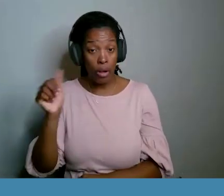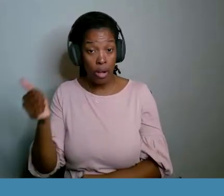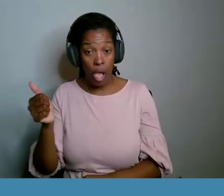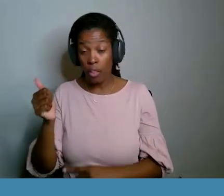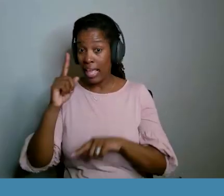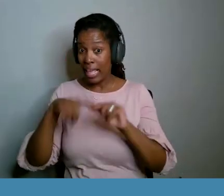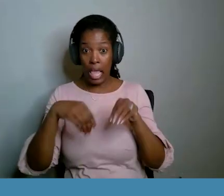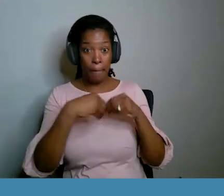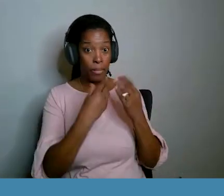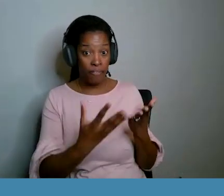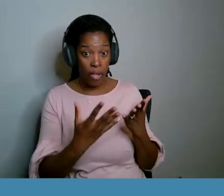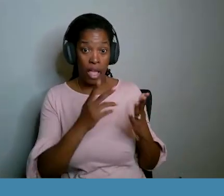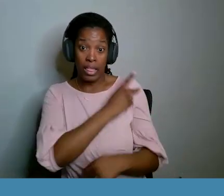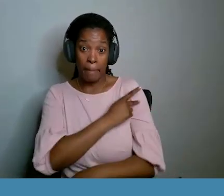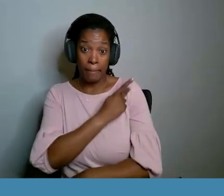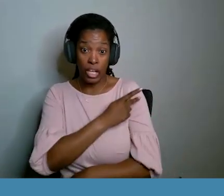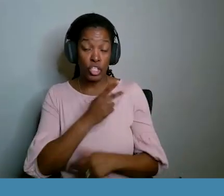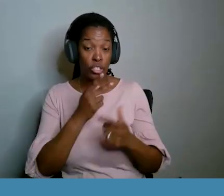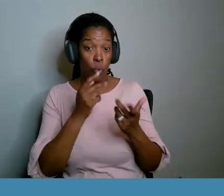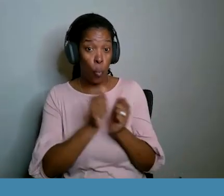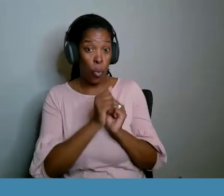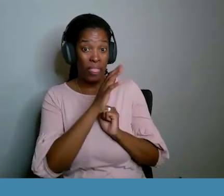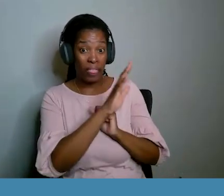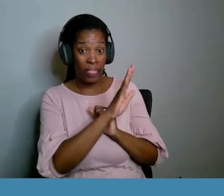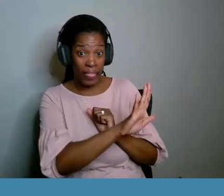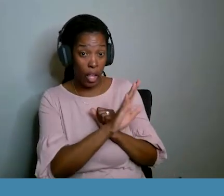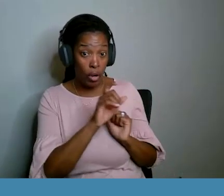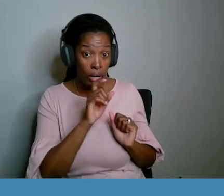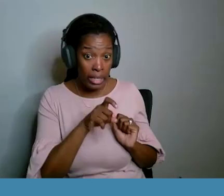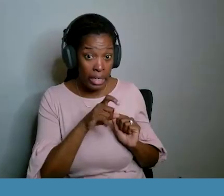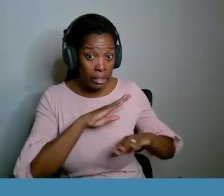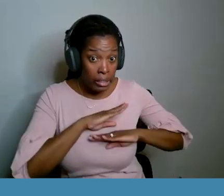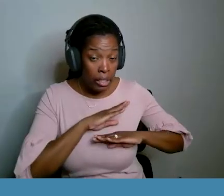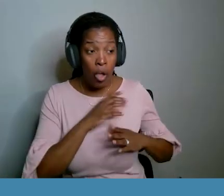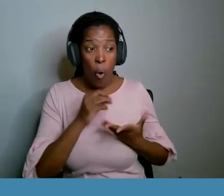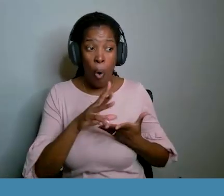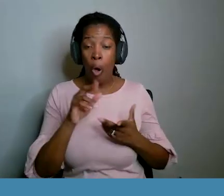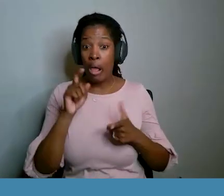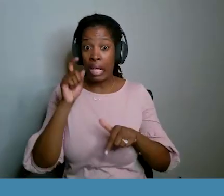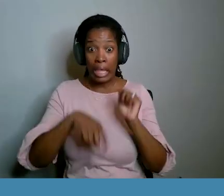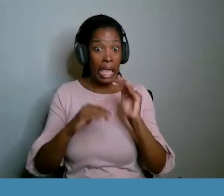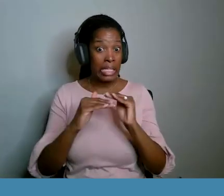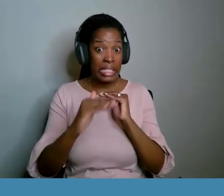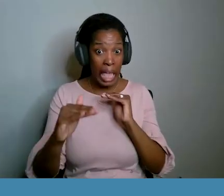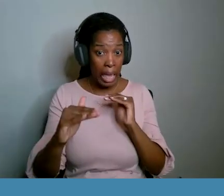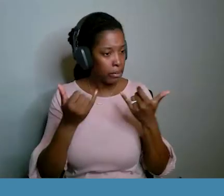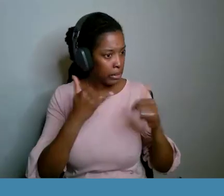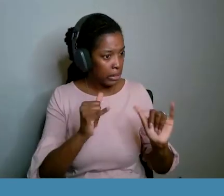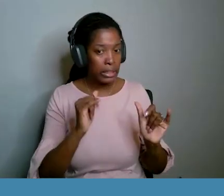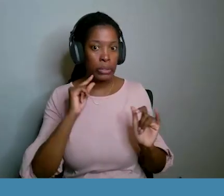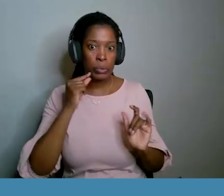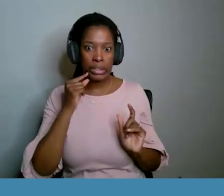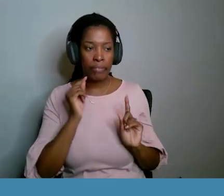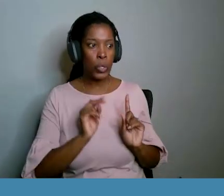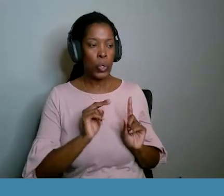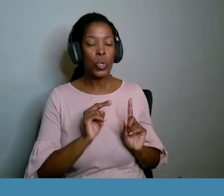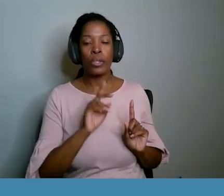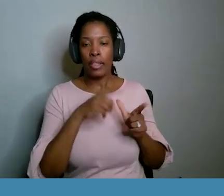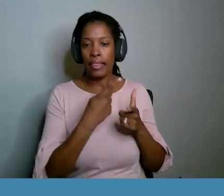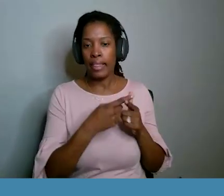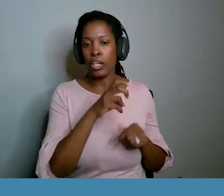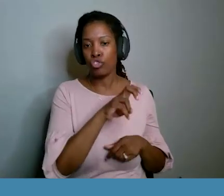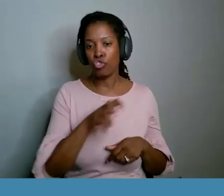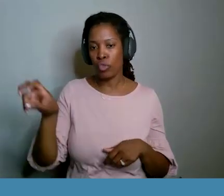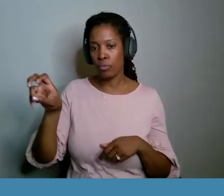that they need, or they're unable to stabilize them after a set amount of time, they would then transport that individual to the appropriate